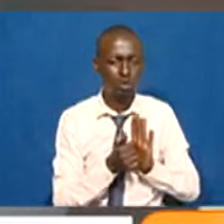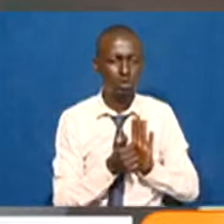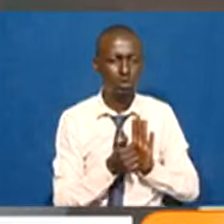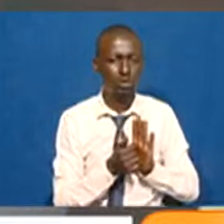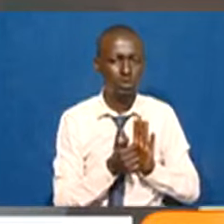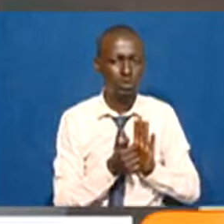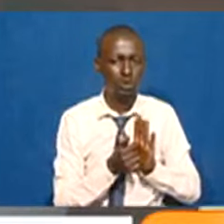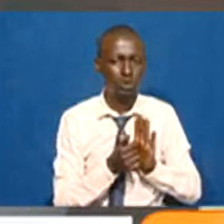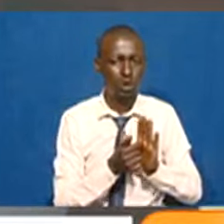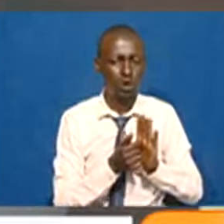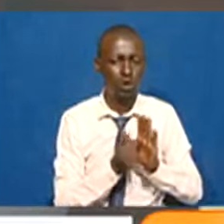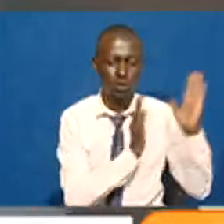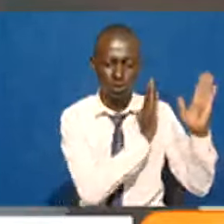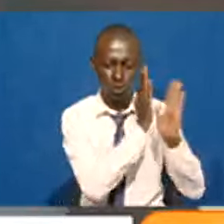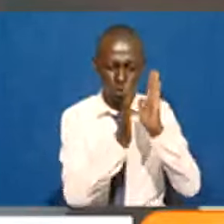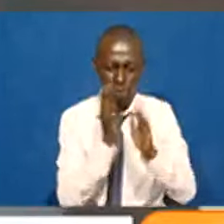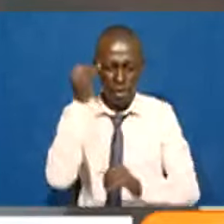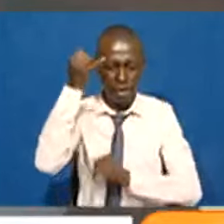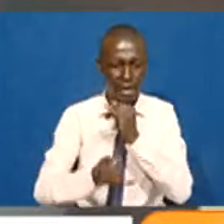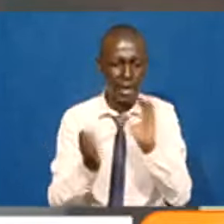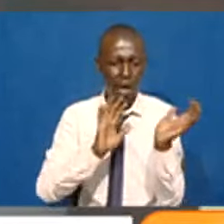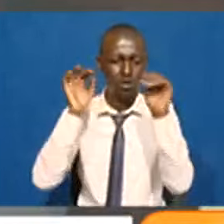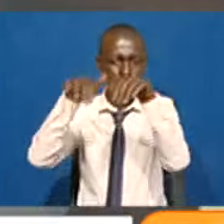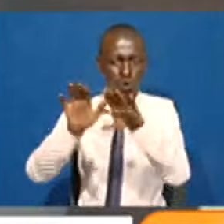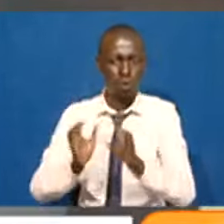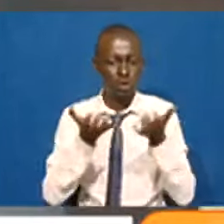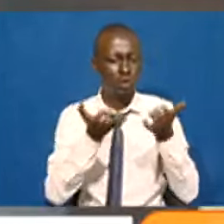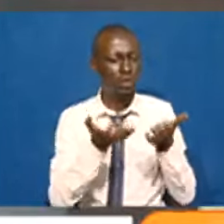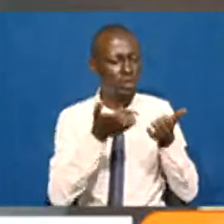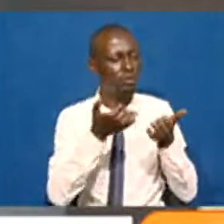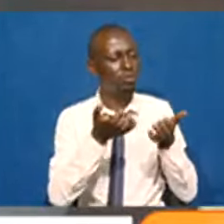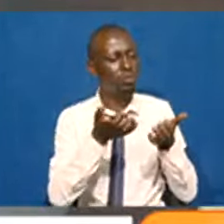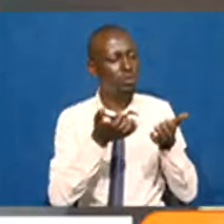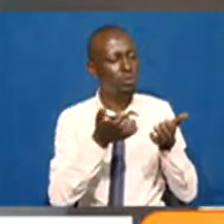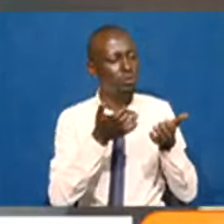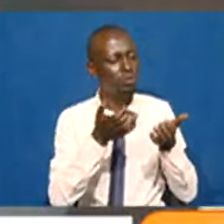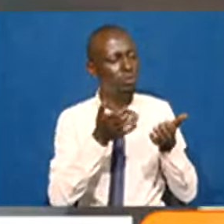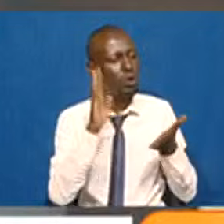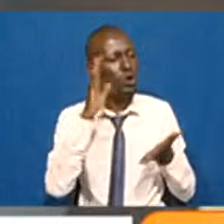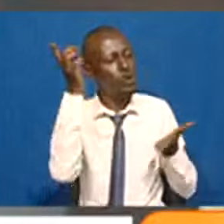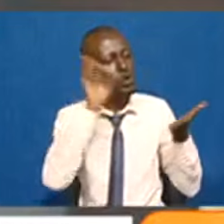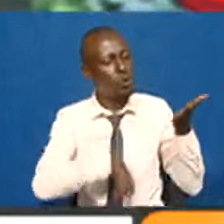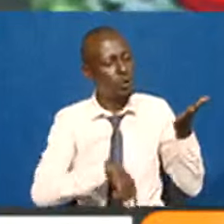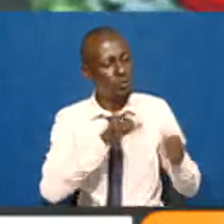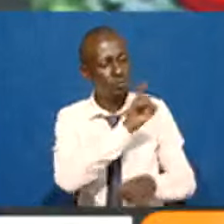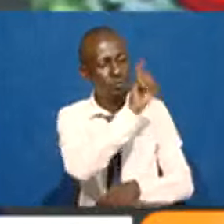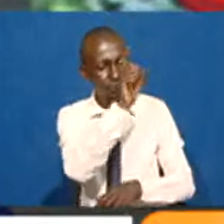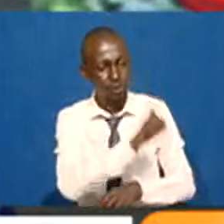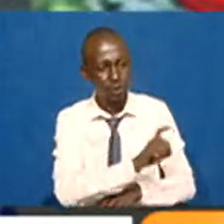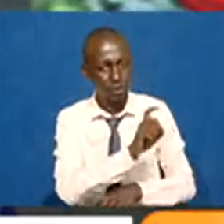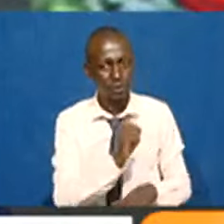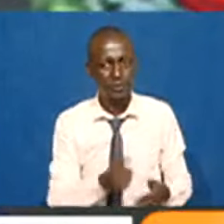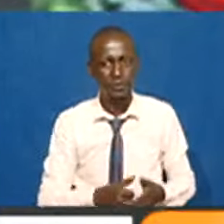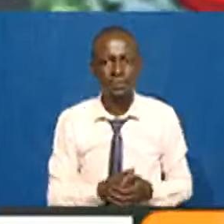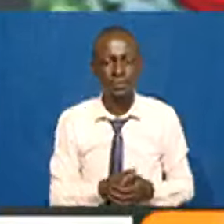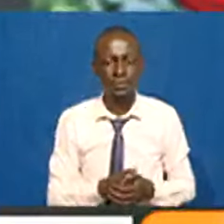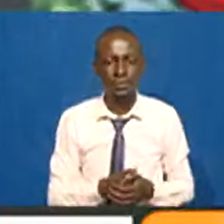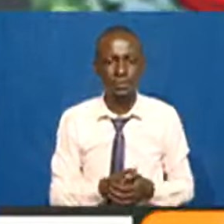was burying my loved one. What more do you have wanted? What kind of innovations should they come up with again? Okay.